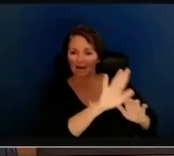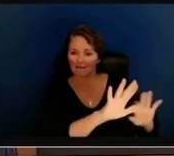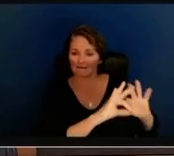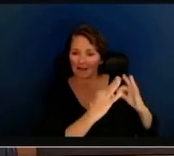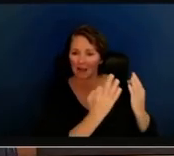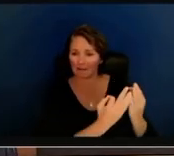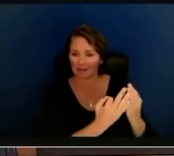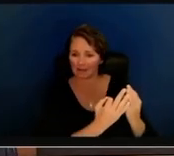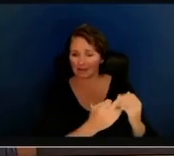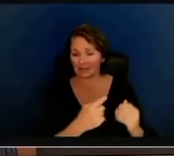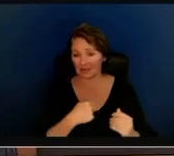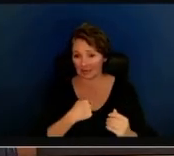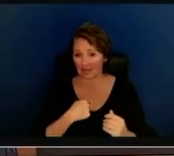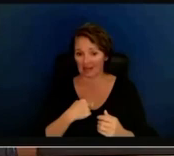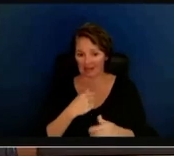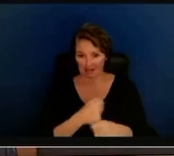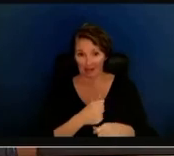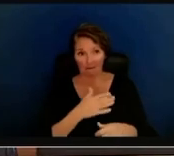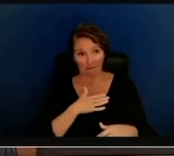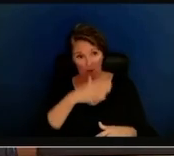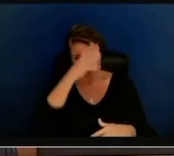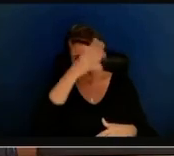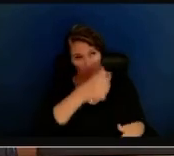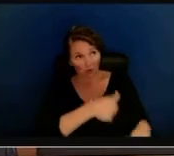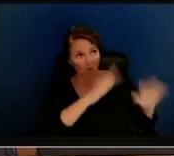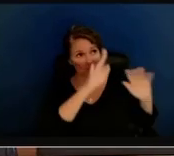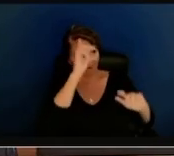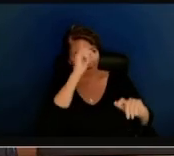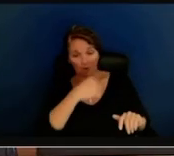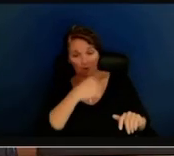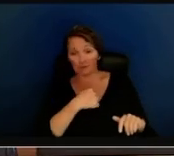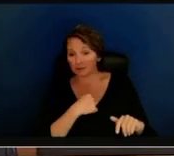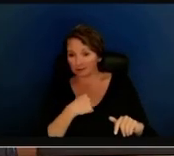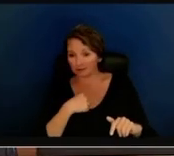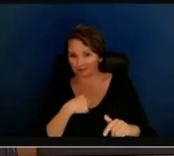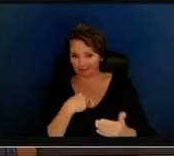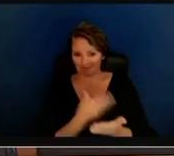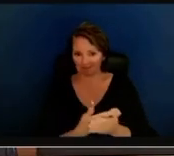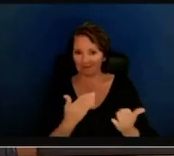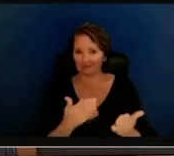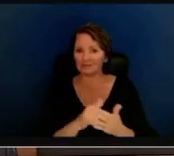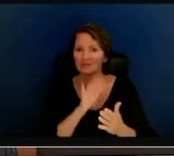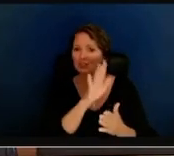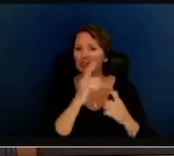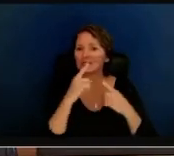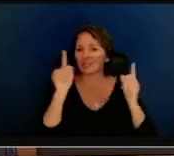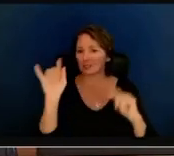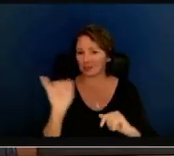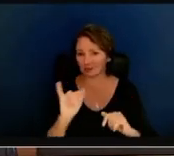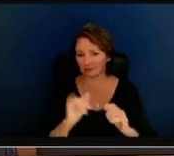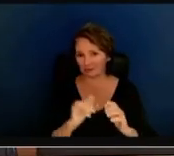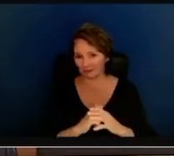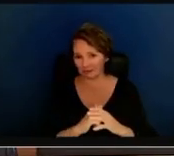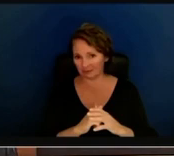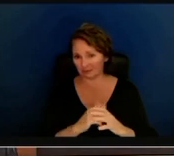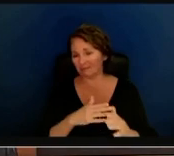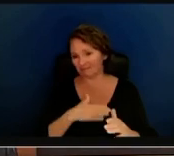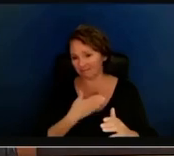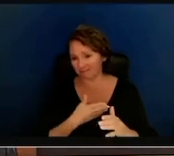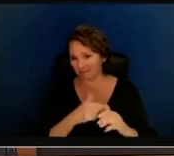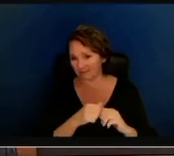am a product of the sacrifices my grandparents made. So being here is their success as